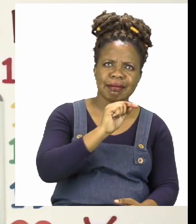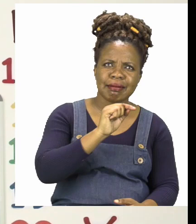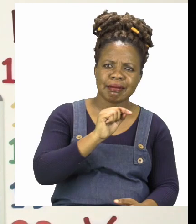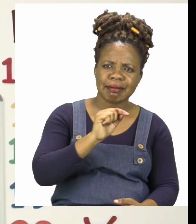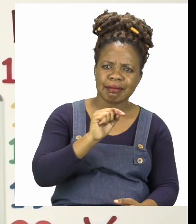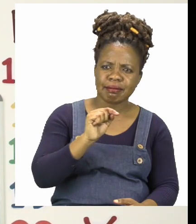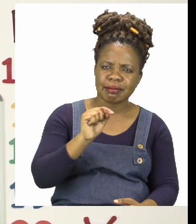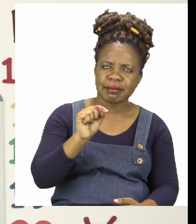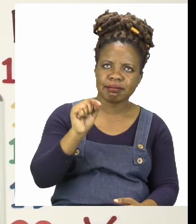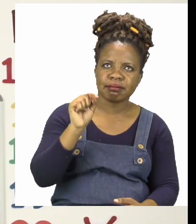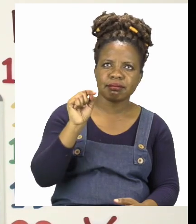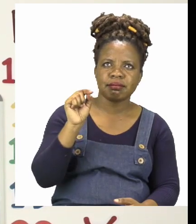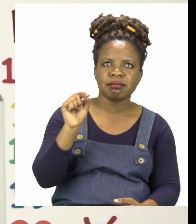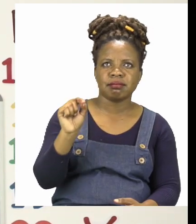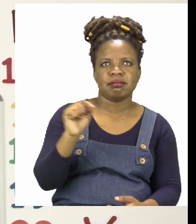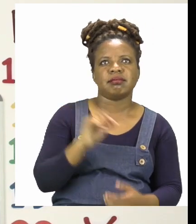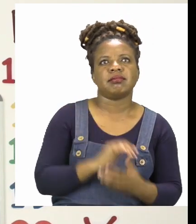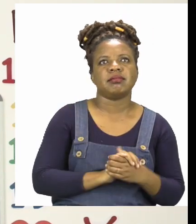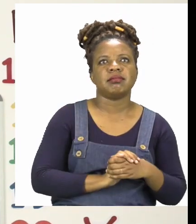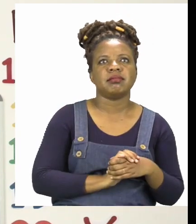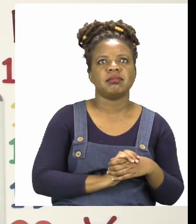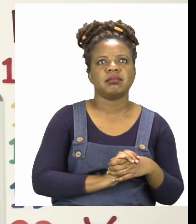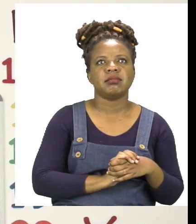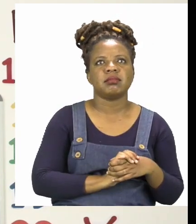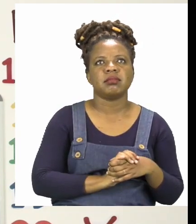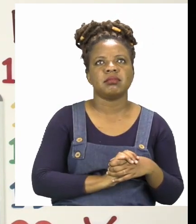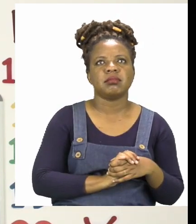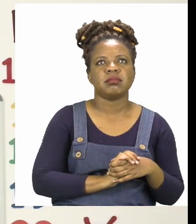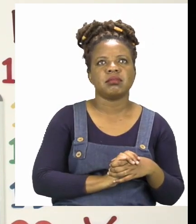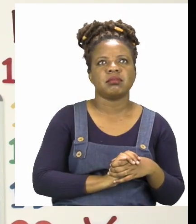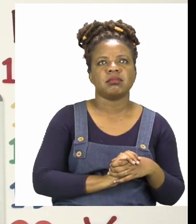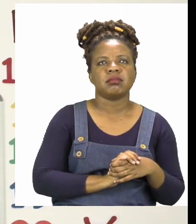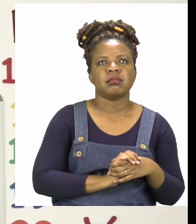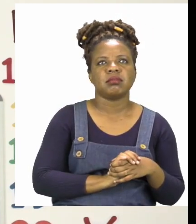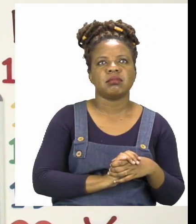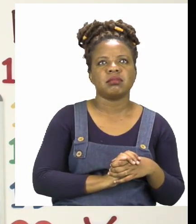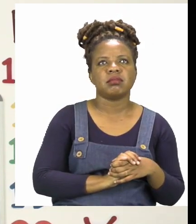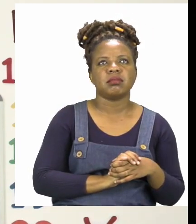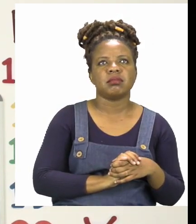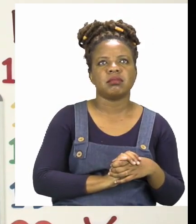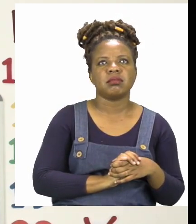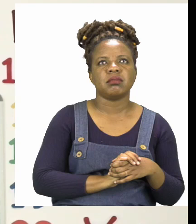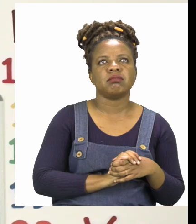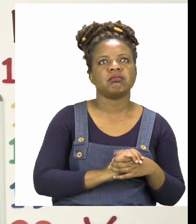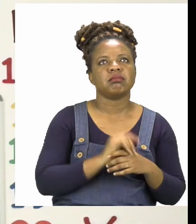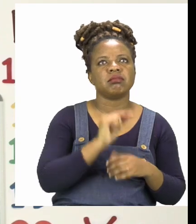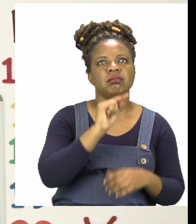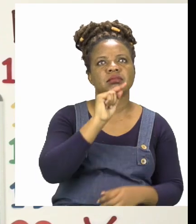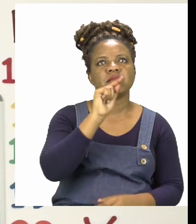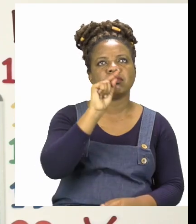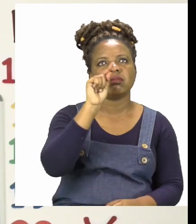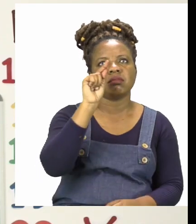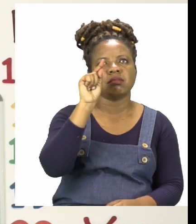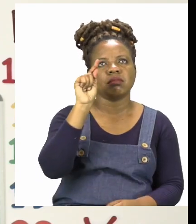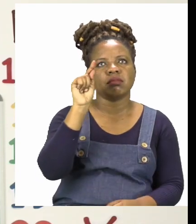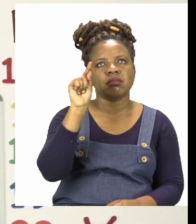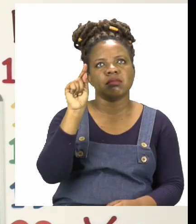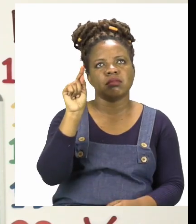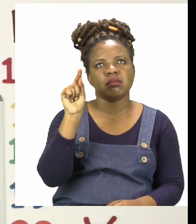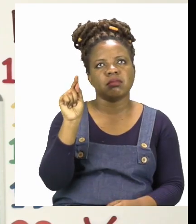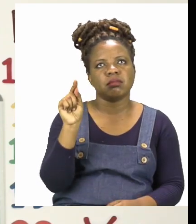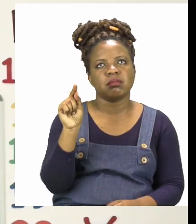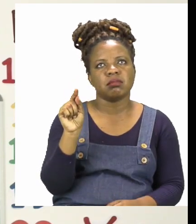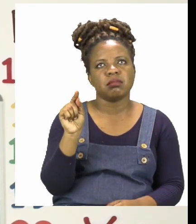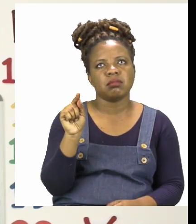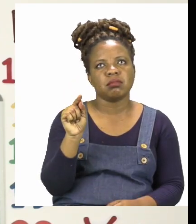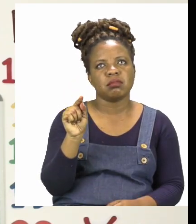the number 14 is right here. So it is correct. So I'm going to draw a nice line all the way from